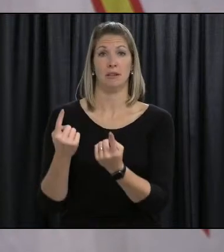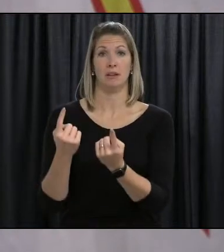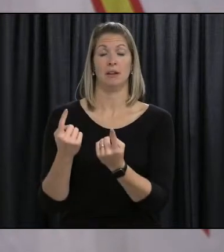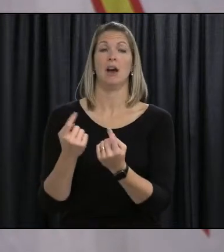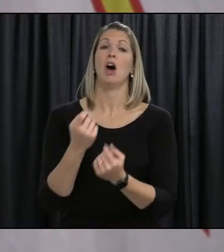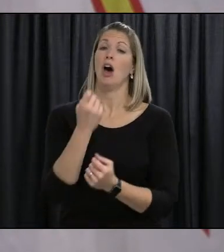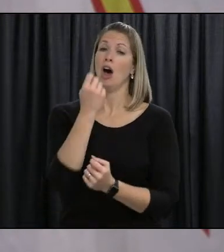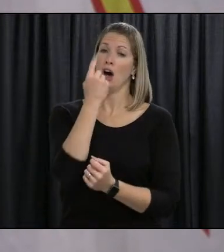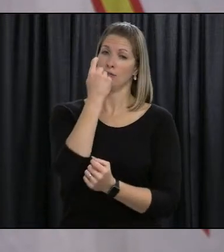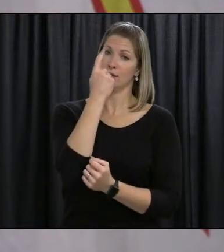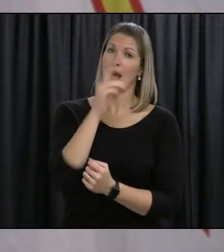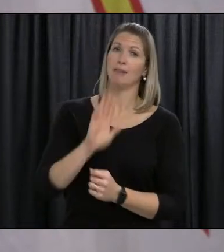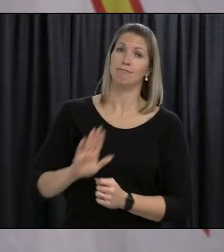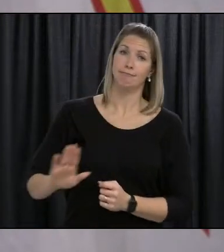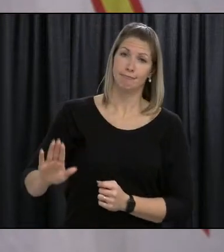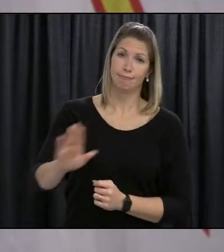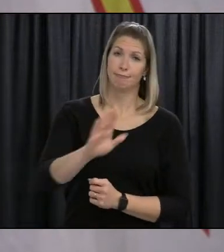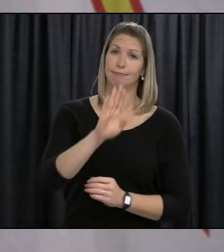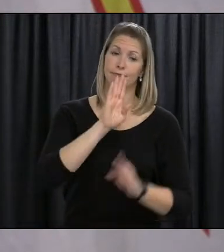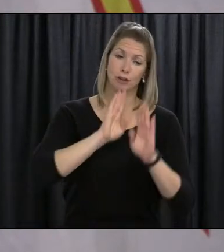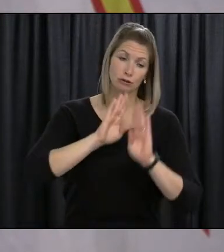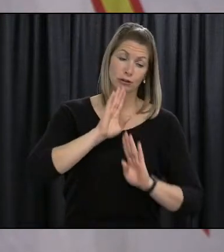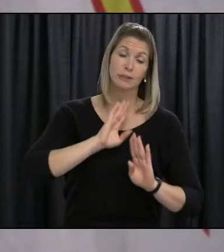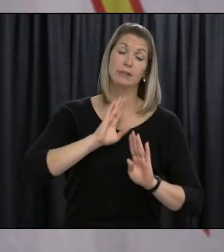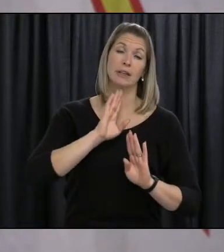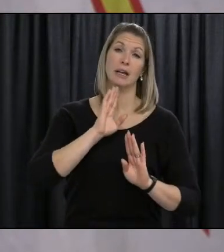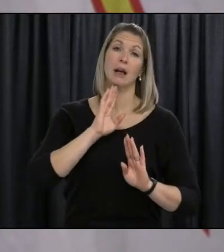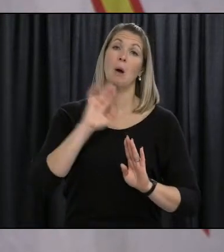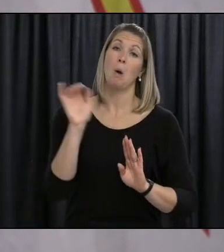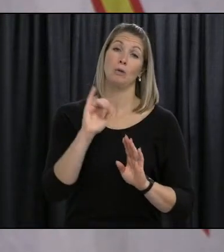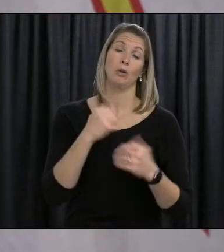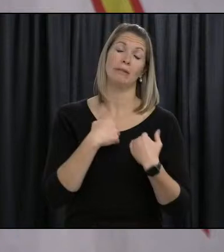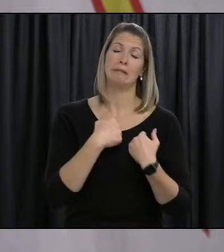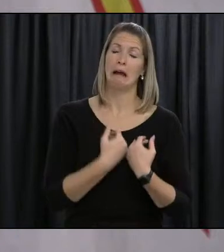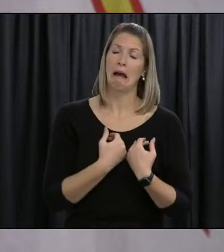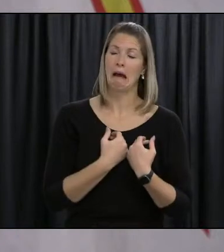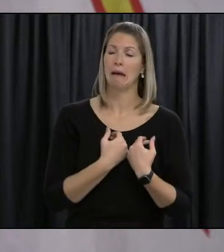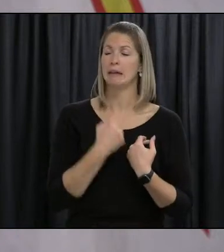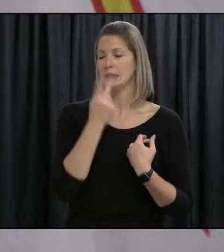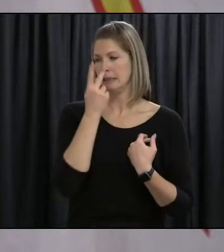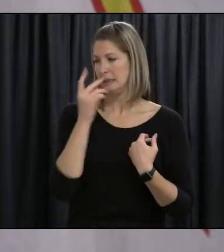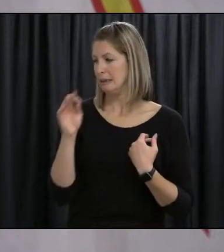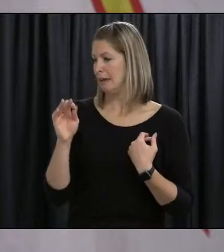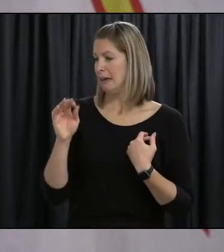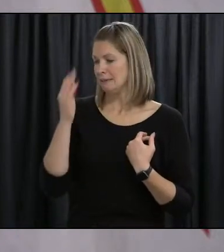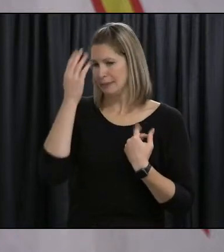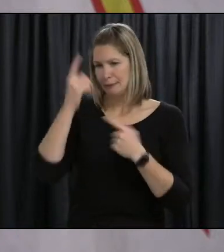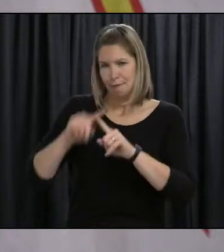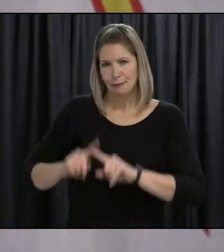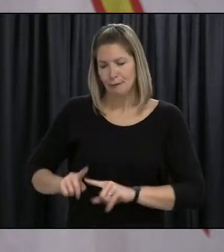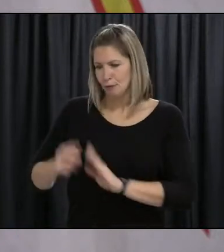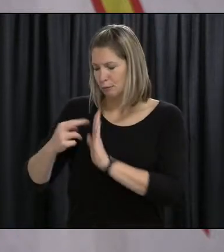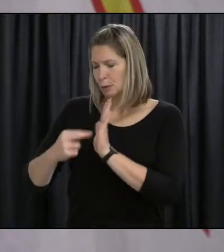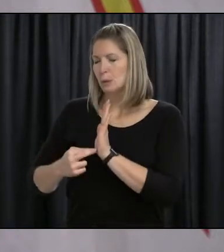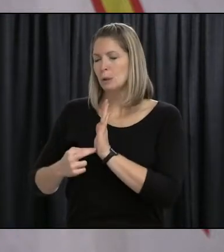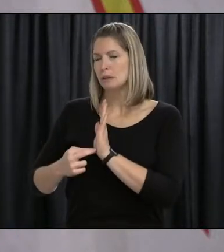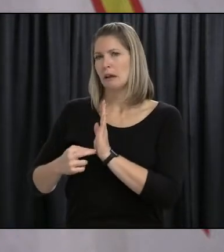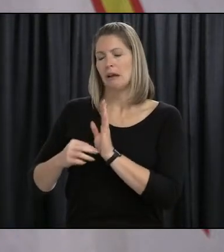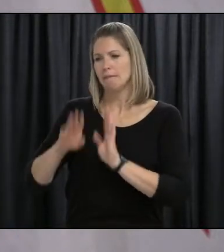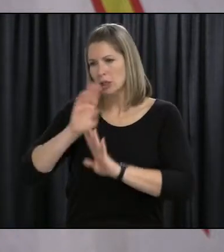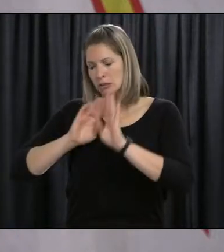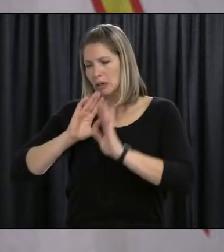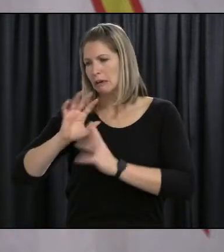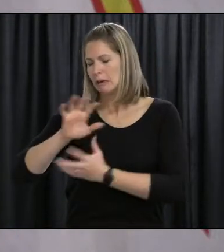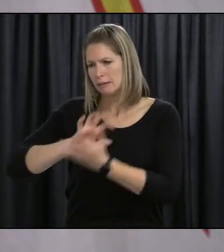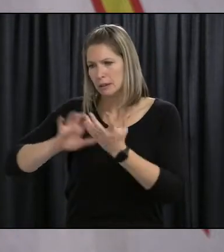that people are becoming frustrated and fatigued with all of the measures that are in place. It's making it more